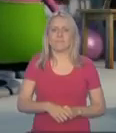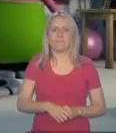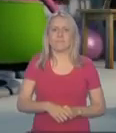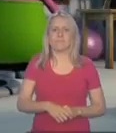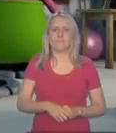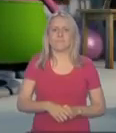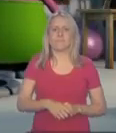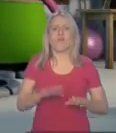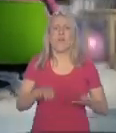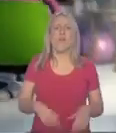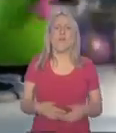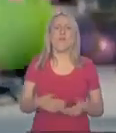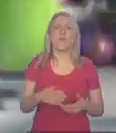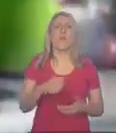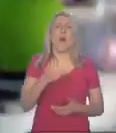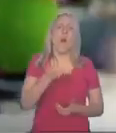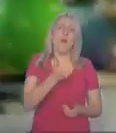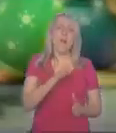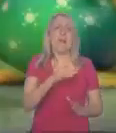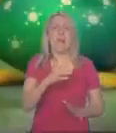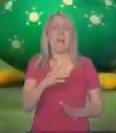Oh, Yam Yam!